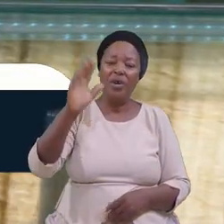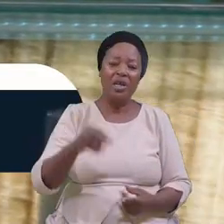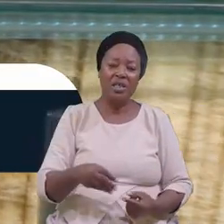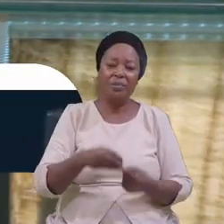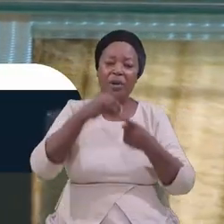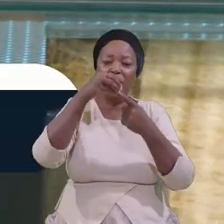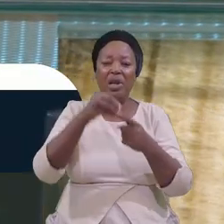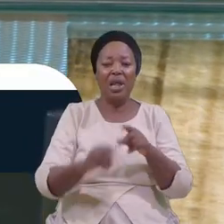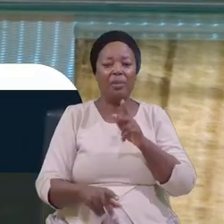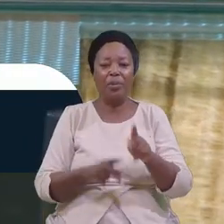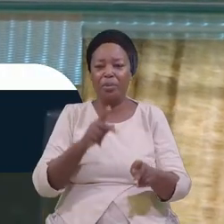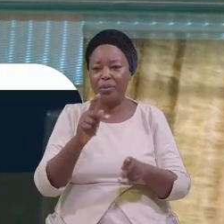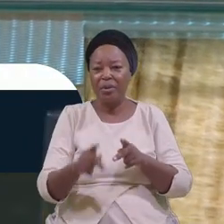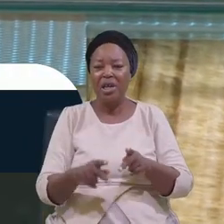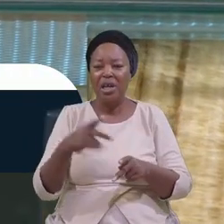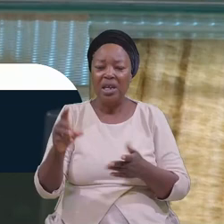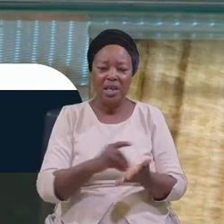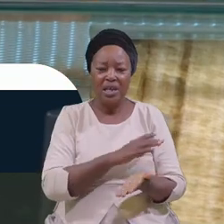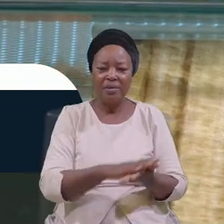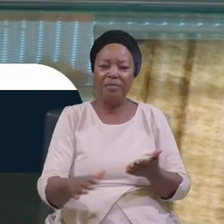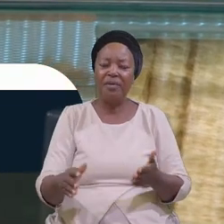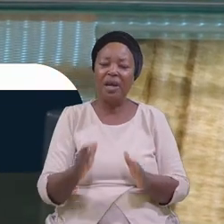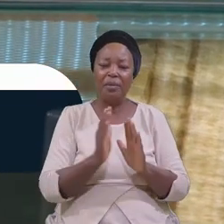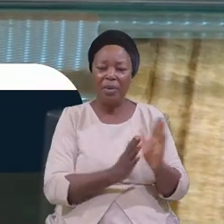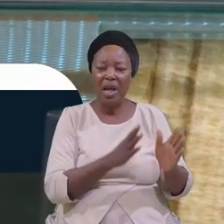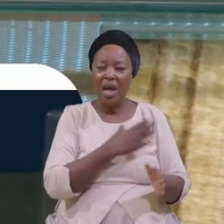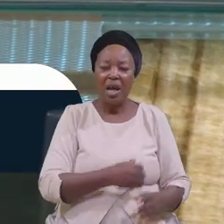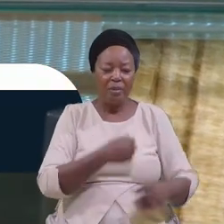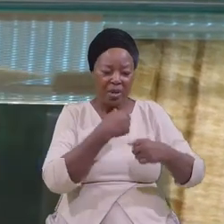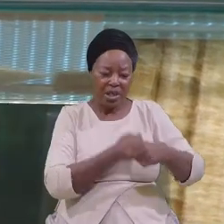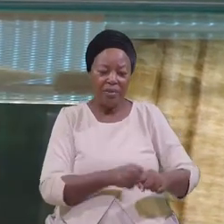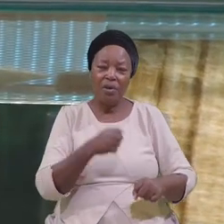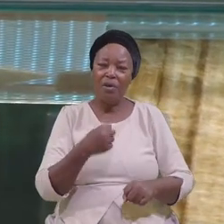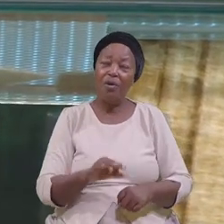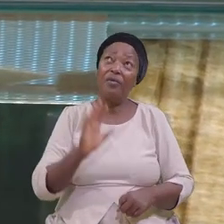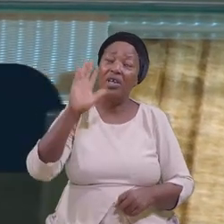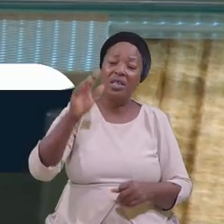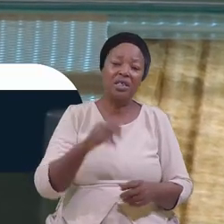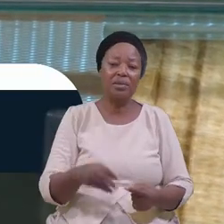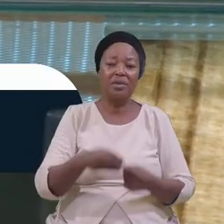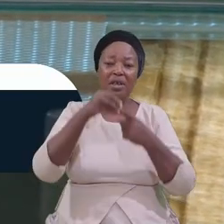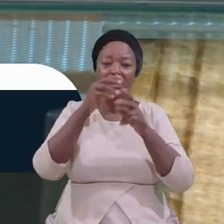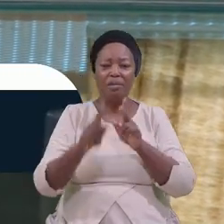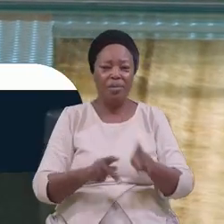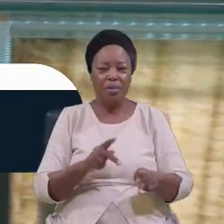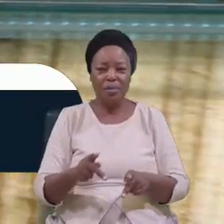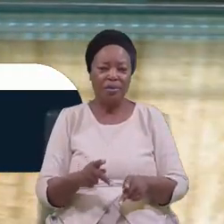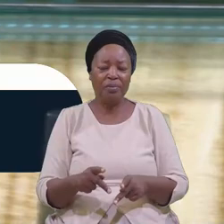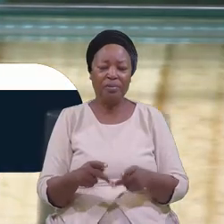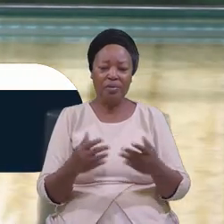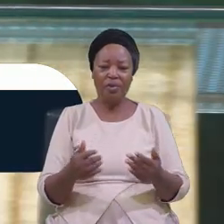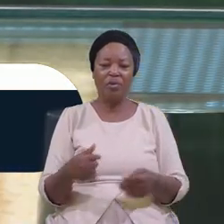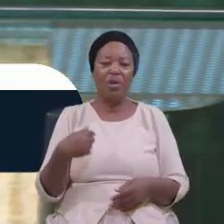peculiar people. The divine plan and preservation of his peculiar people. We're coming